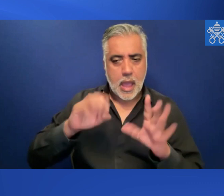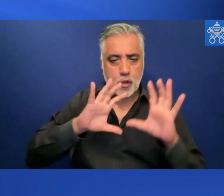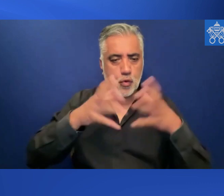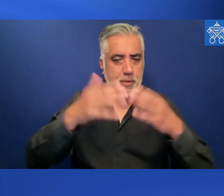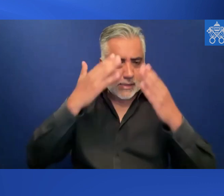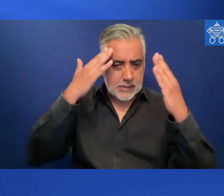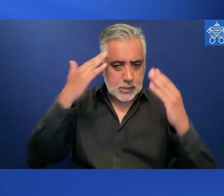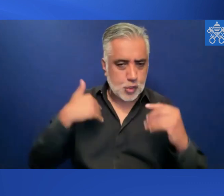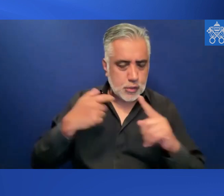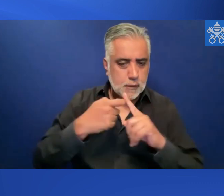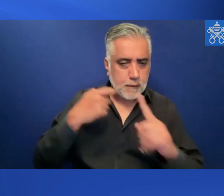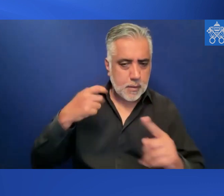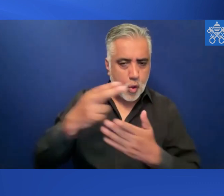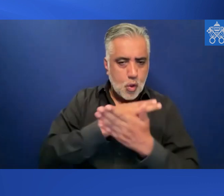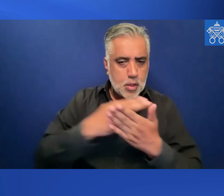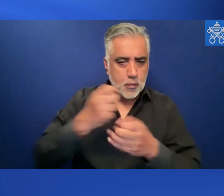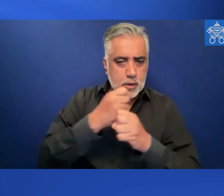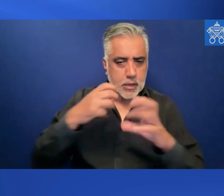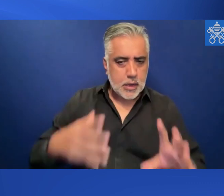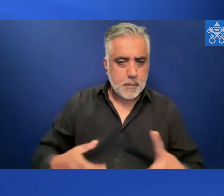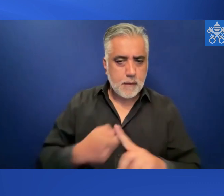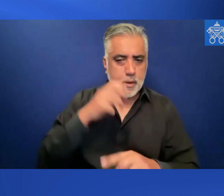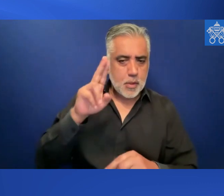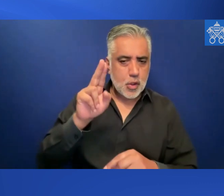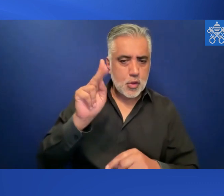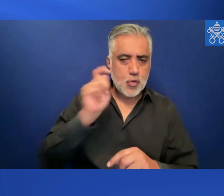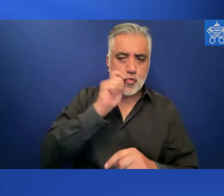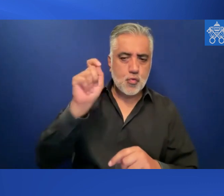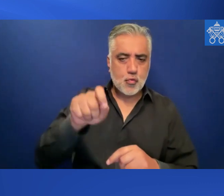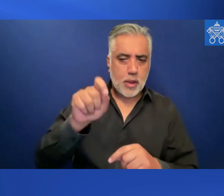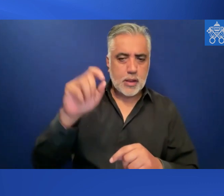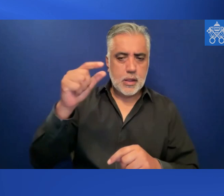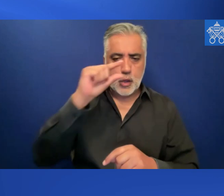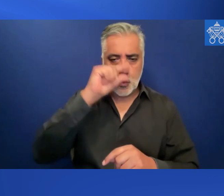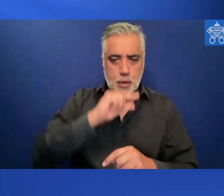from Ukraine, the Church of Ukraine.